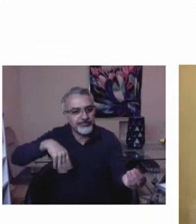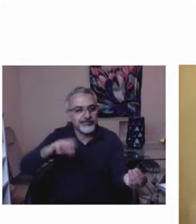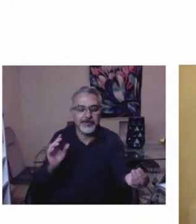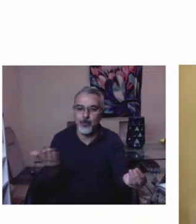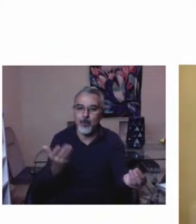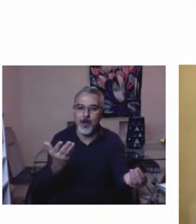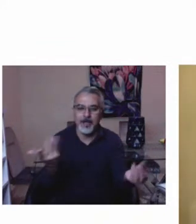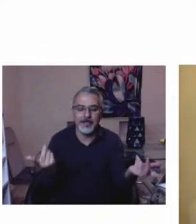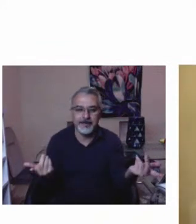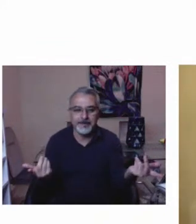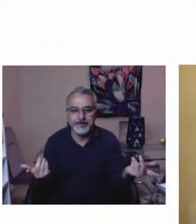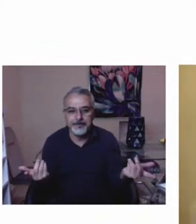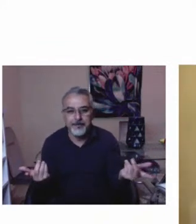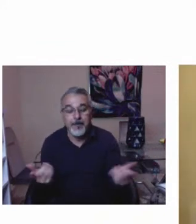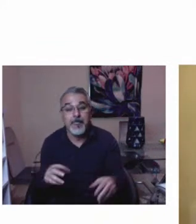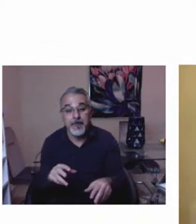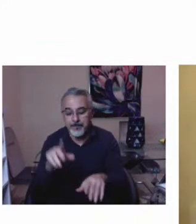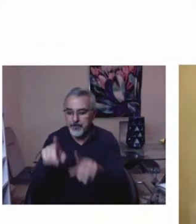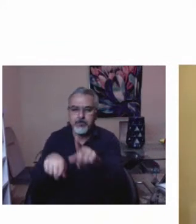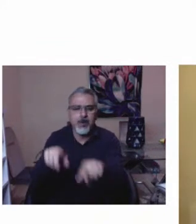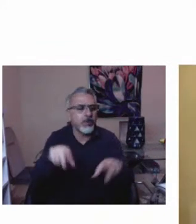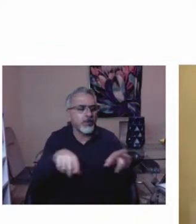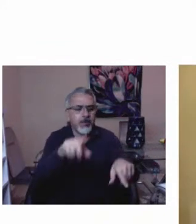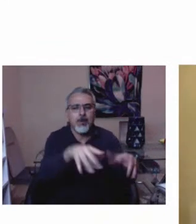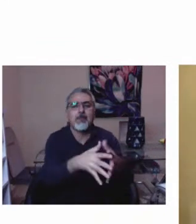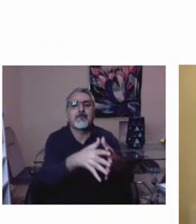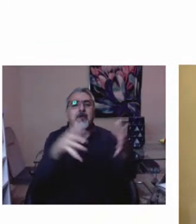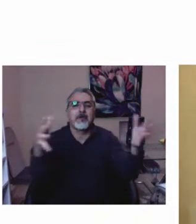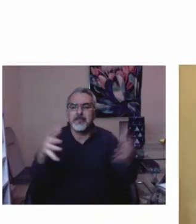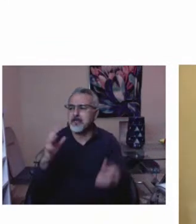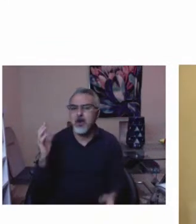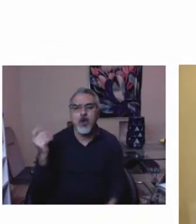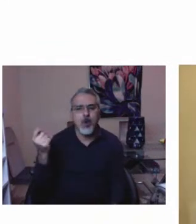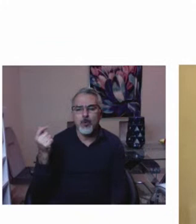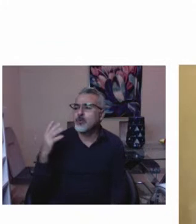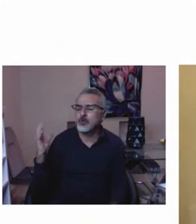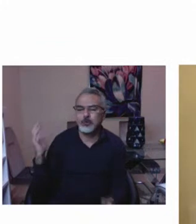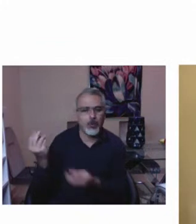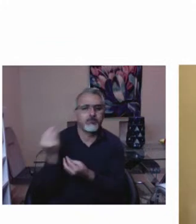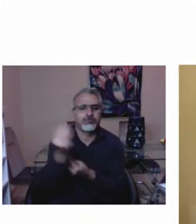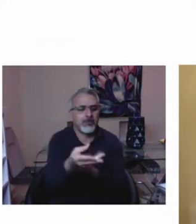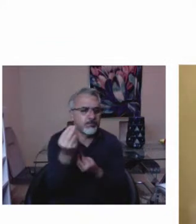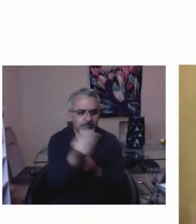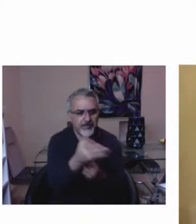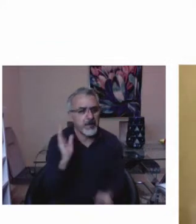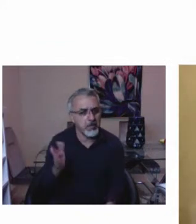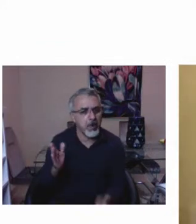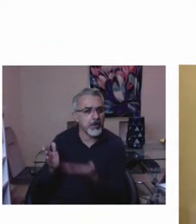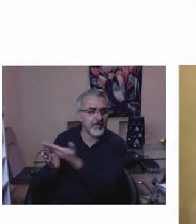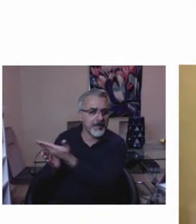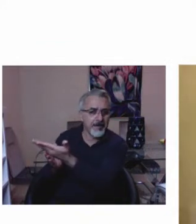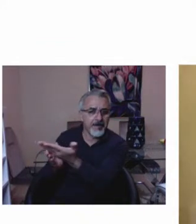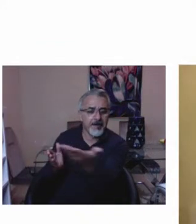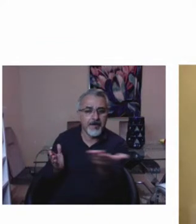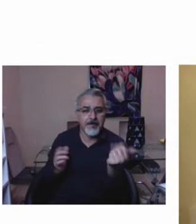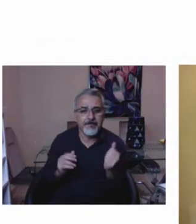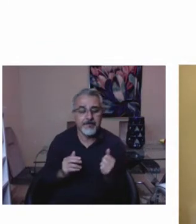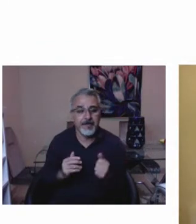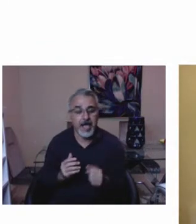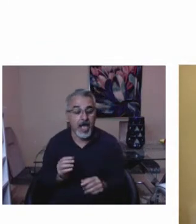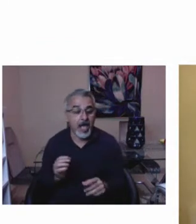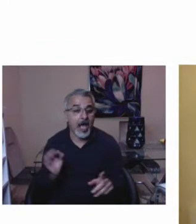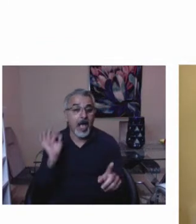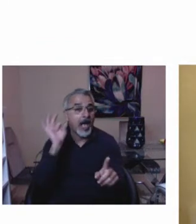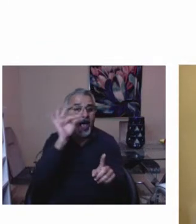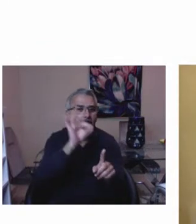developing that when it comes to monitoring financing CT counterterrorism, PPE, and CVE countering and preventing violent extremism, to the